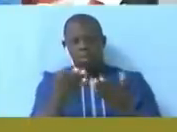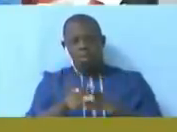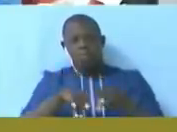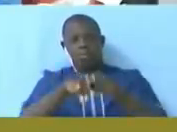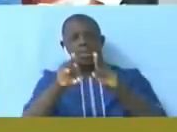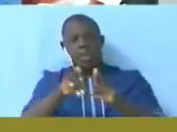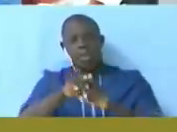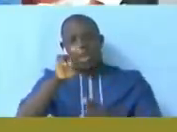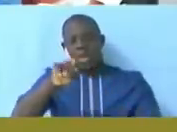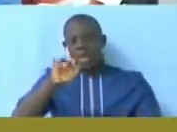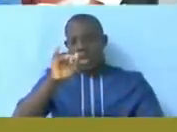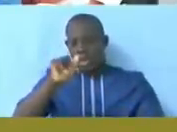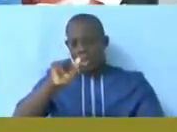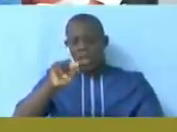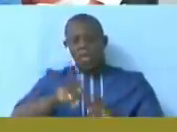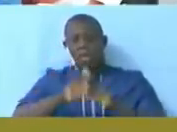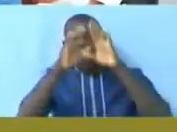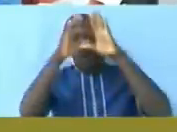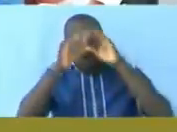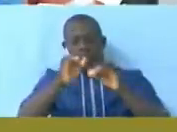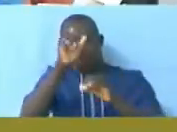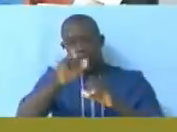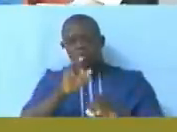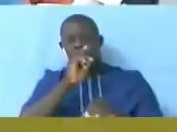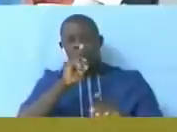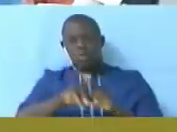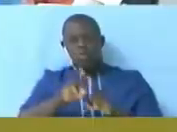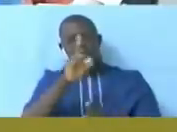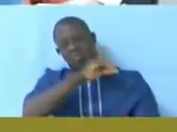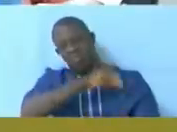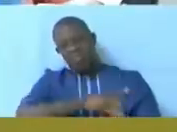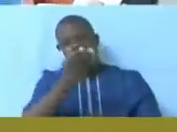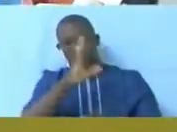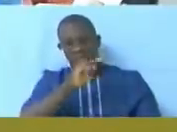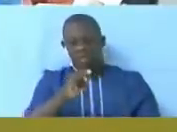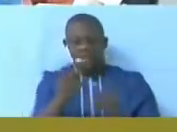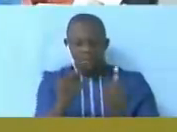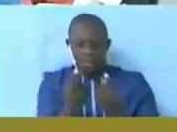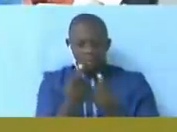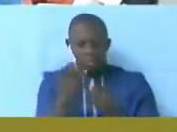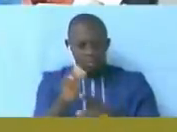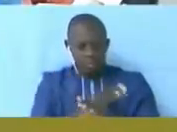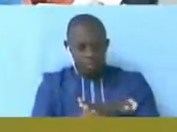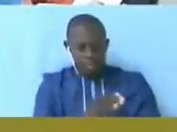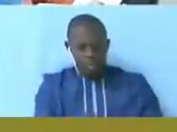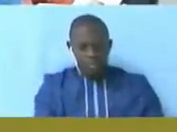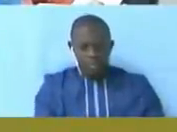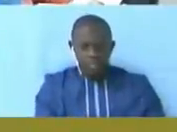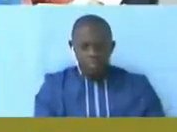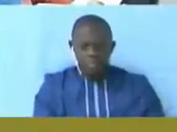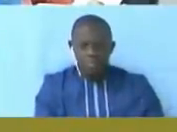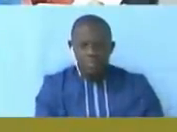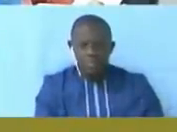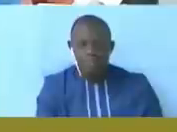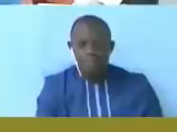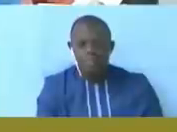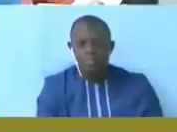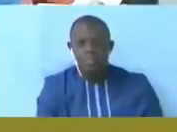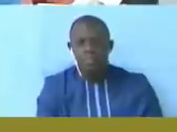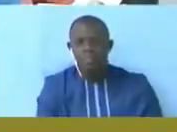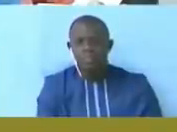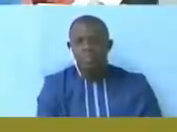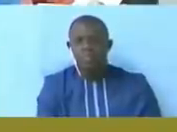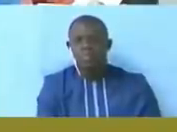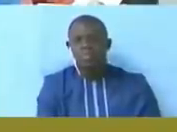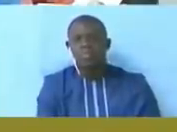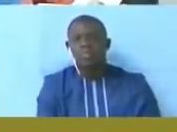them initially? Did they benefit from Hanin kabia benin diamond fa sikeno la banin diamond on morando ni luluo ni memura han kabi ila mira do fa mira asikeno la ko